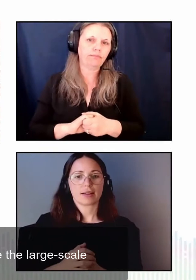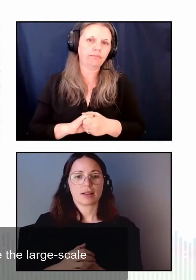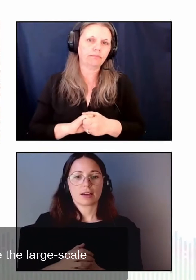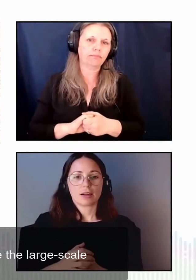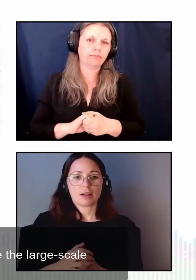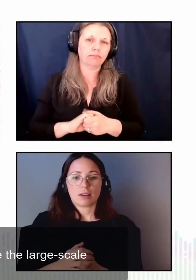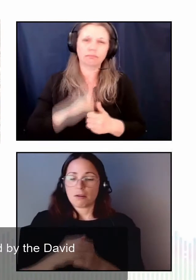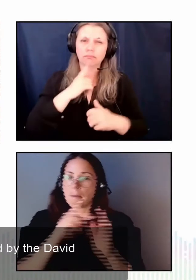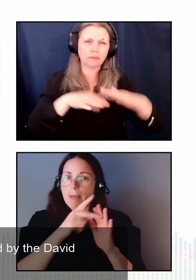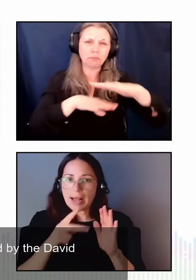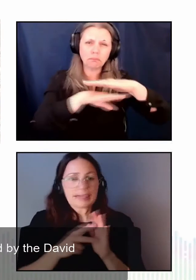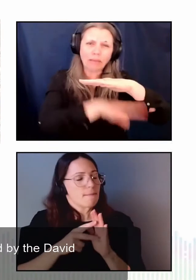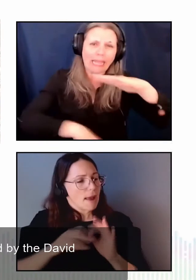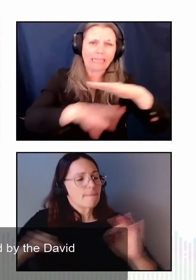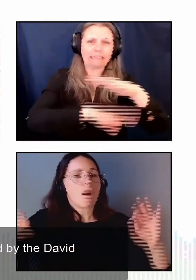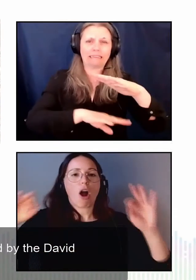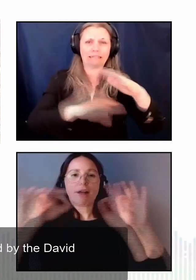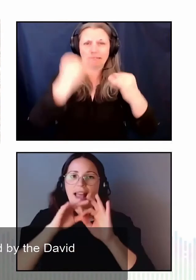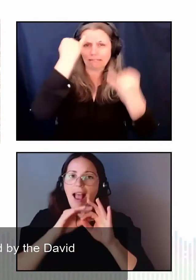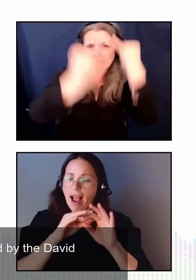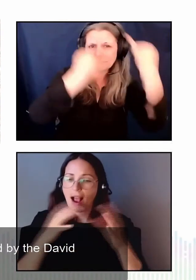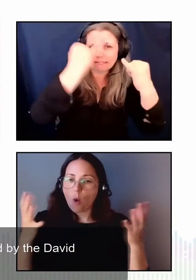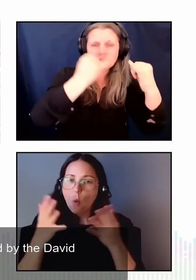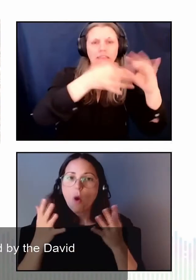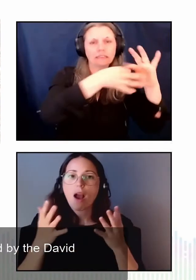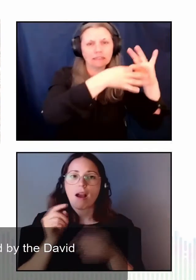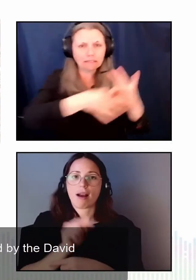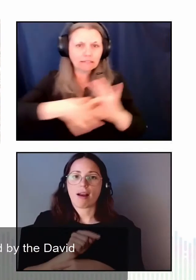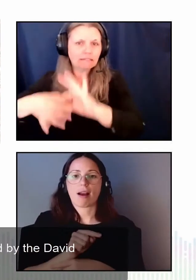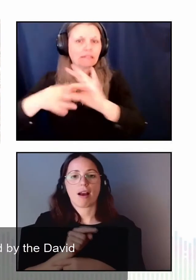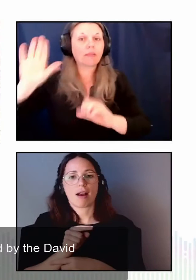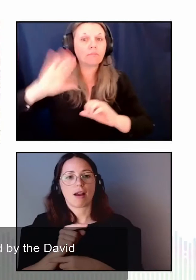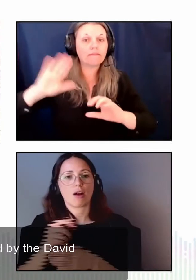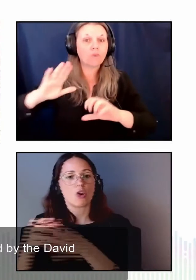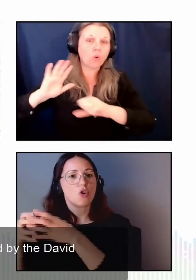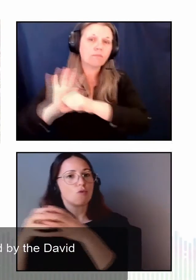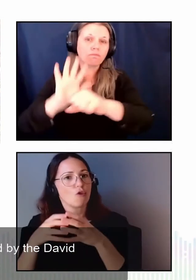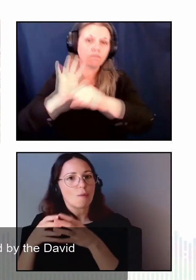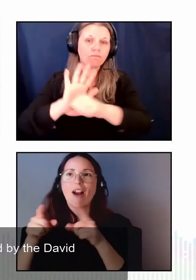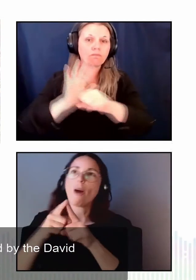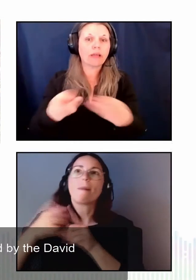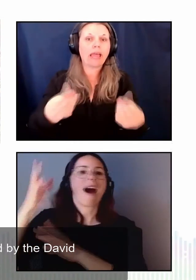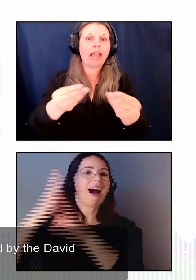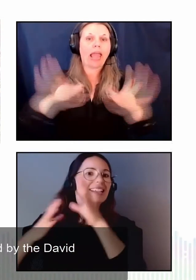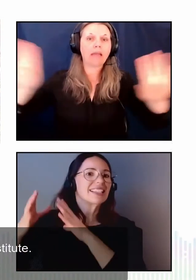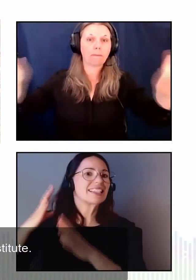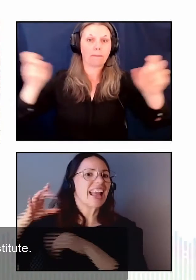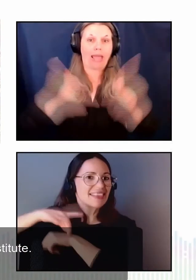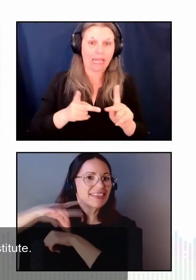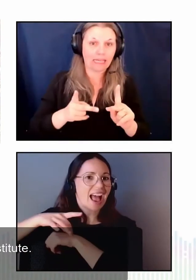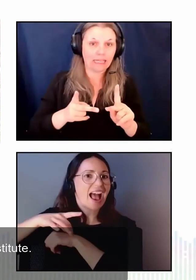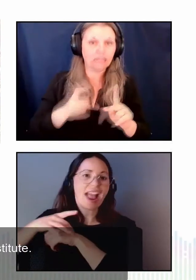principles underline the large-scale movement Land Back, recently highlighted by David